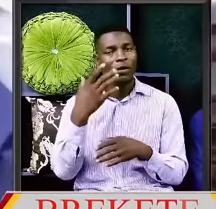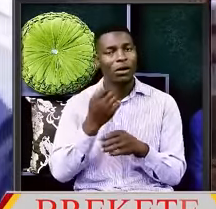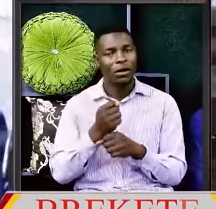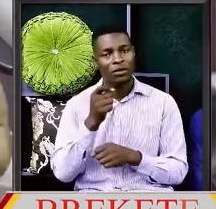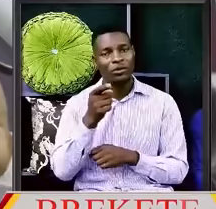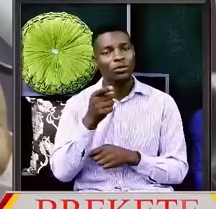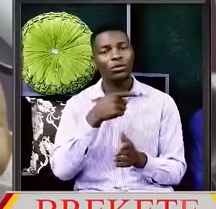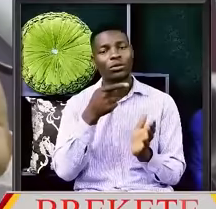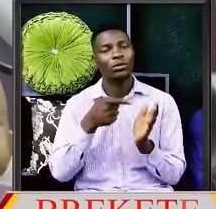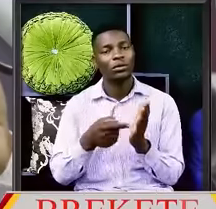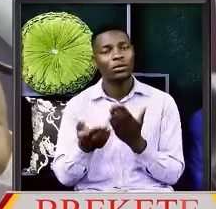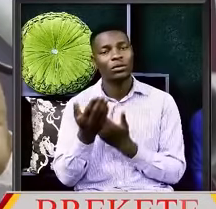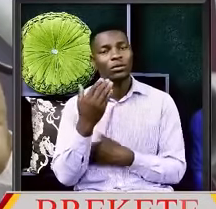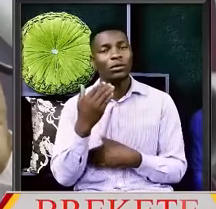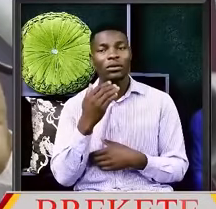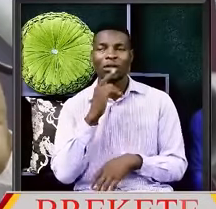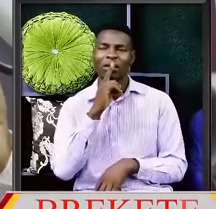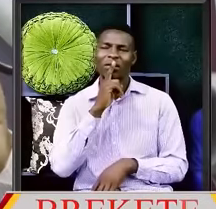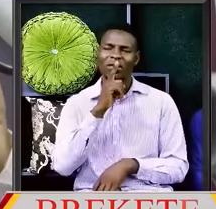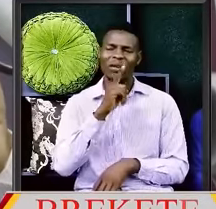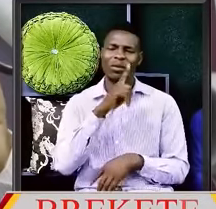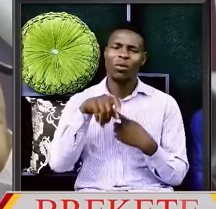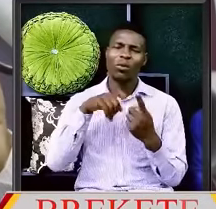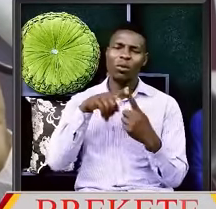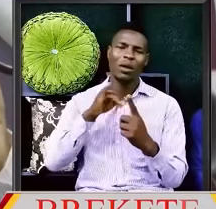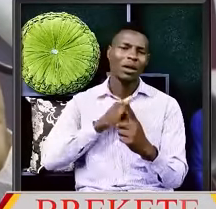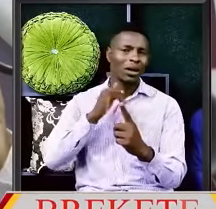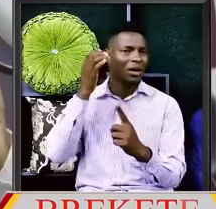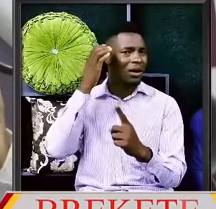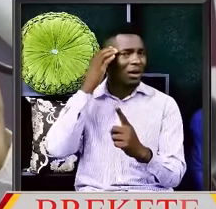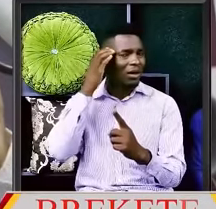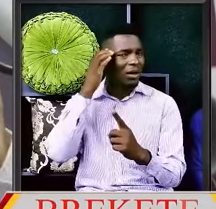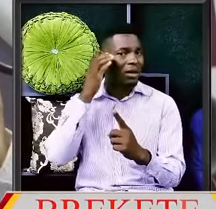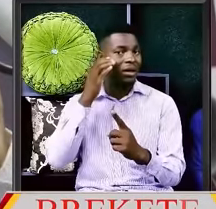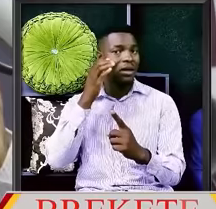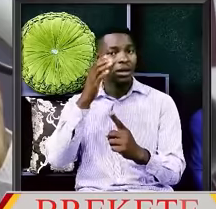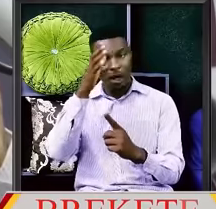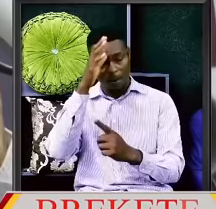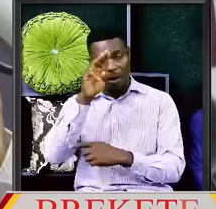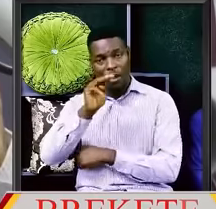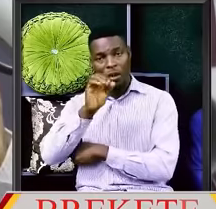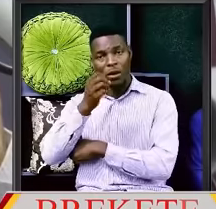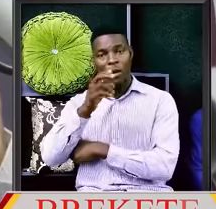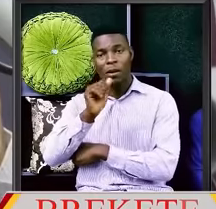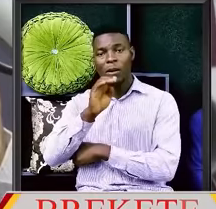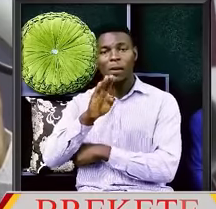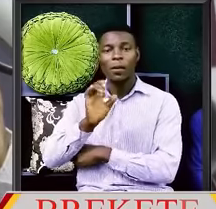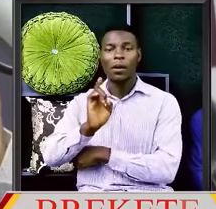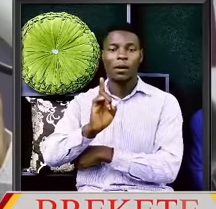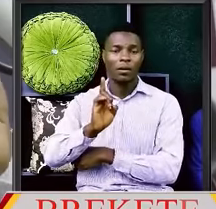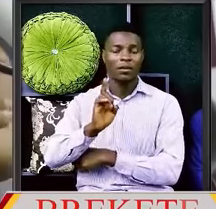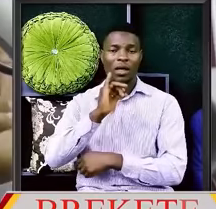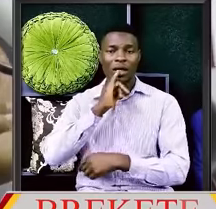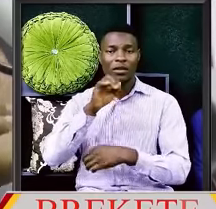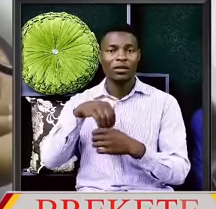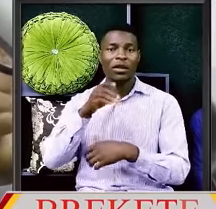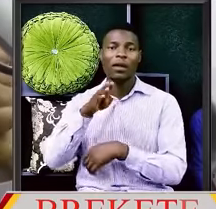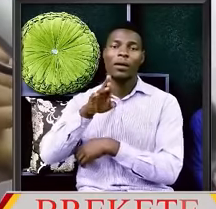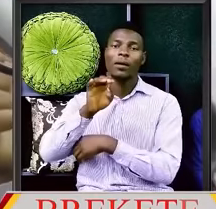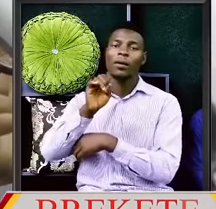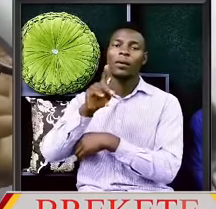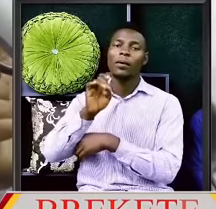this morning. In fact, when I hear say Baba, we're the first people who actually brought it out for Baba to come and meet you, because I